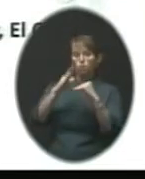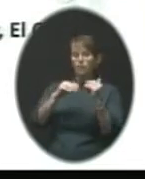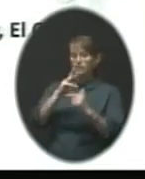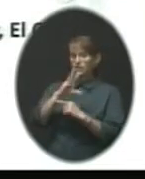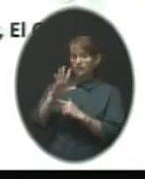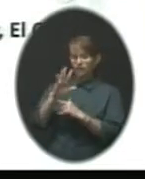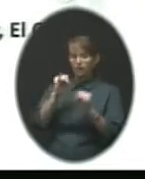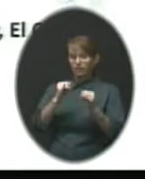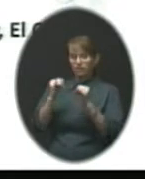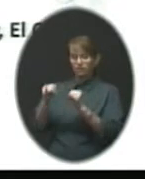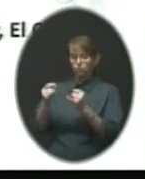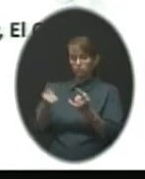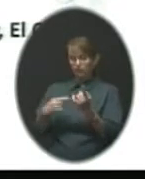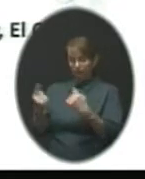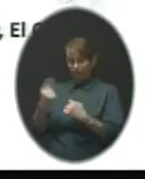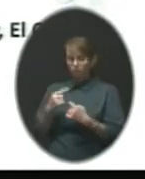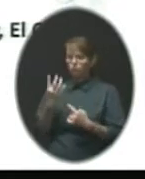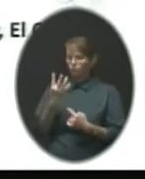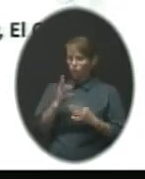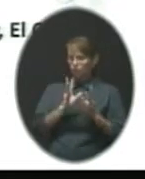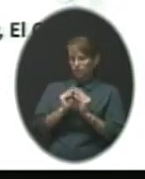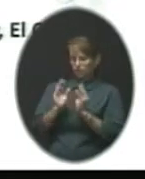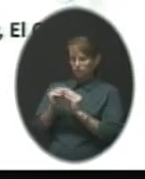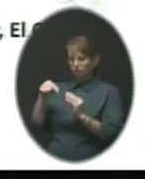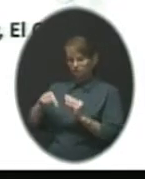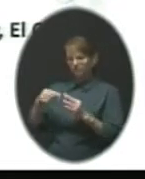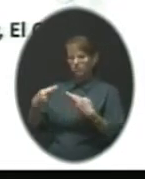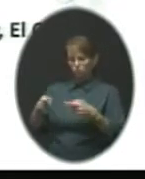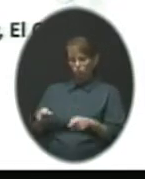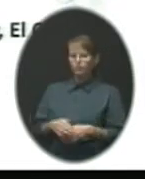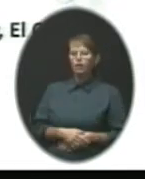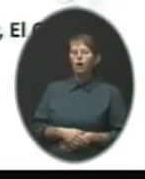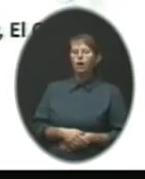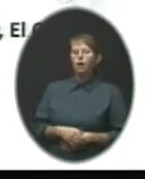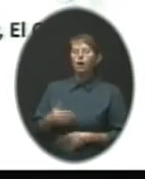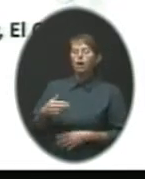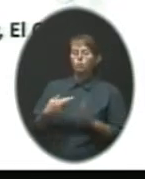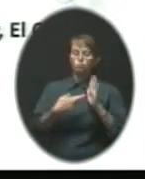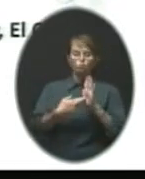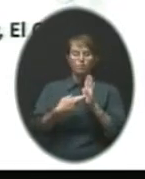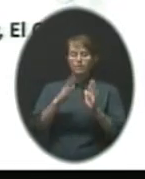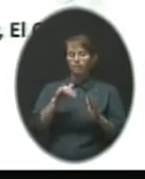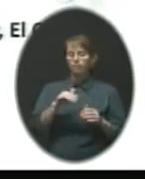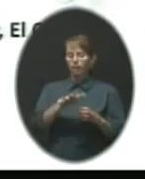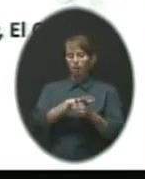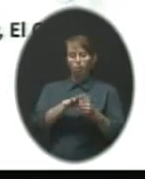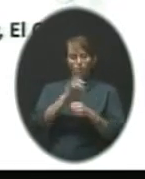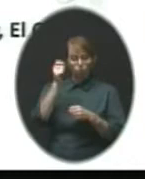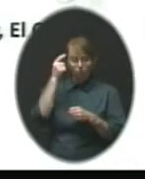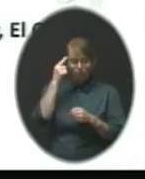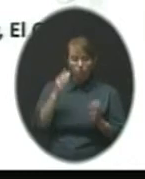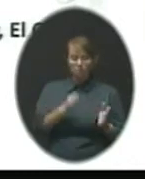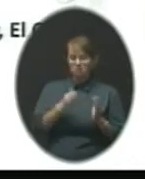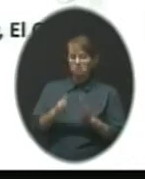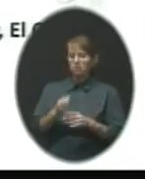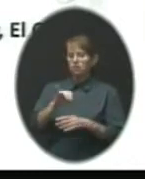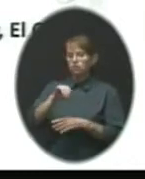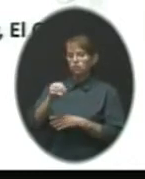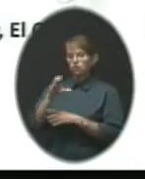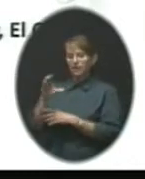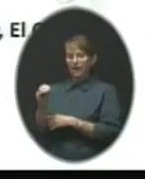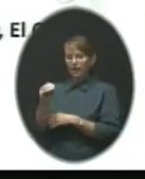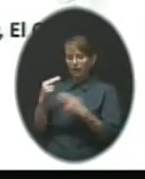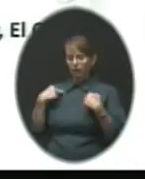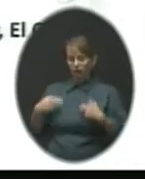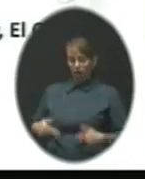this room, most of them. And we had everything from local government that was represented, Johnson County Health Department that was working with early